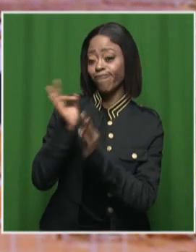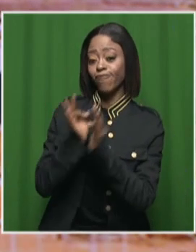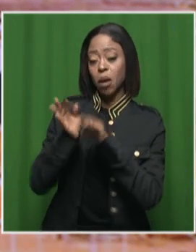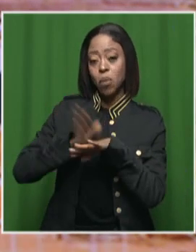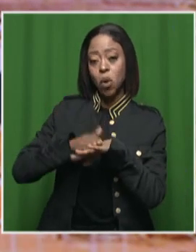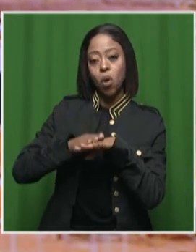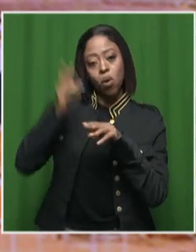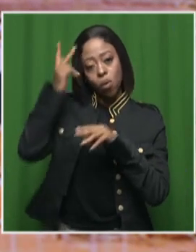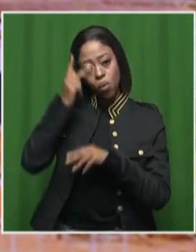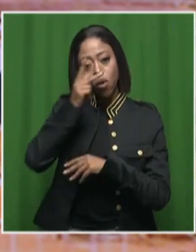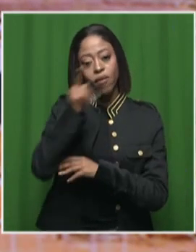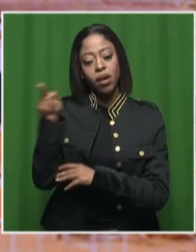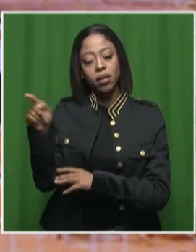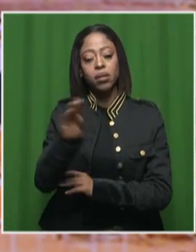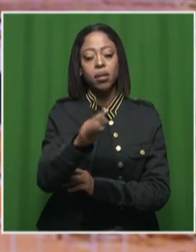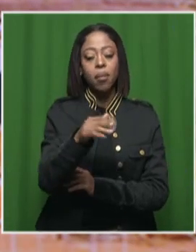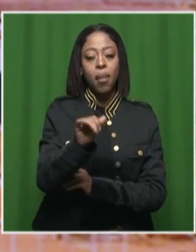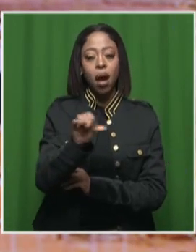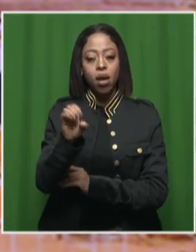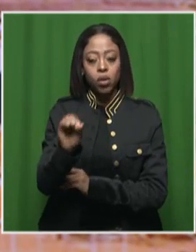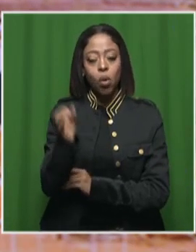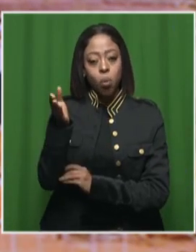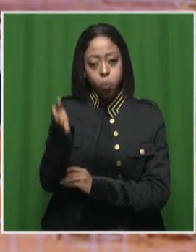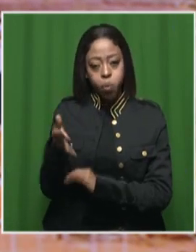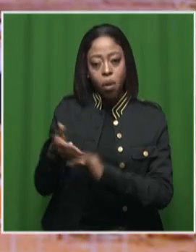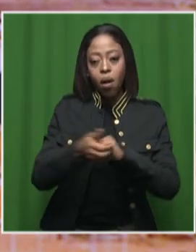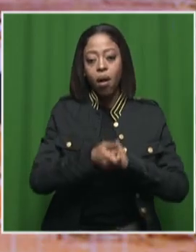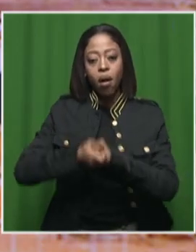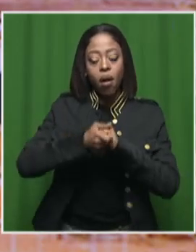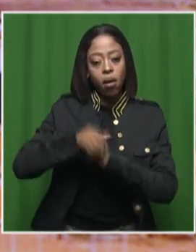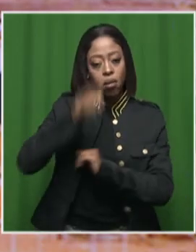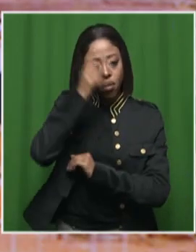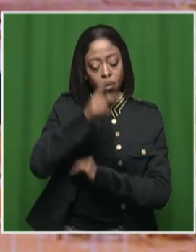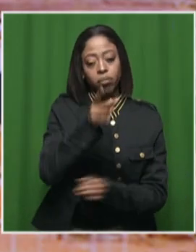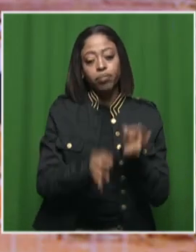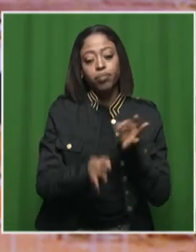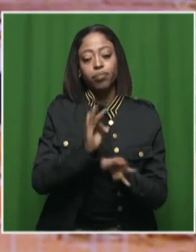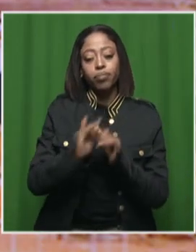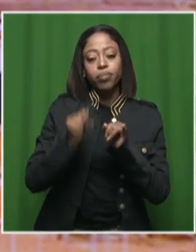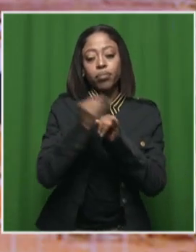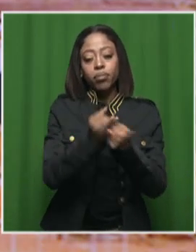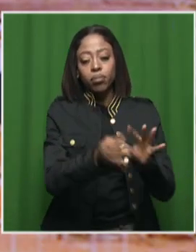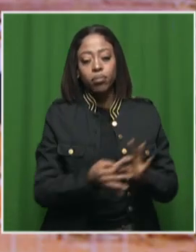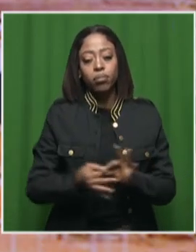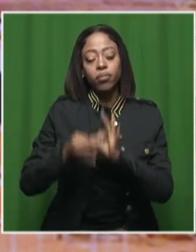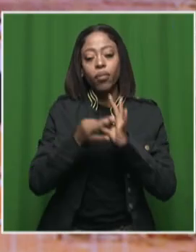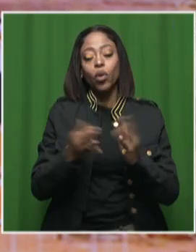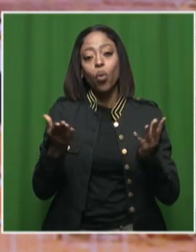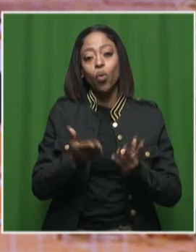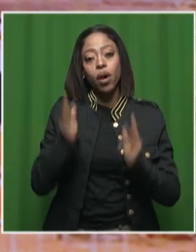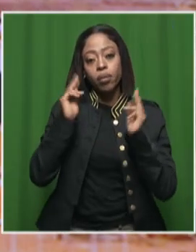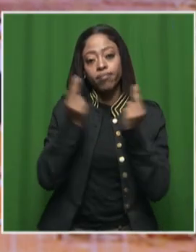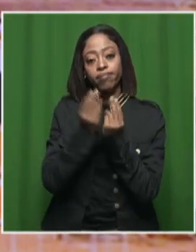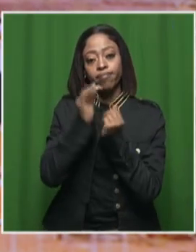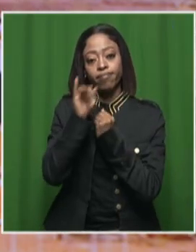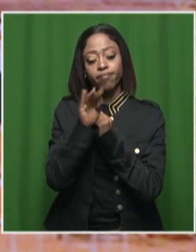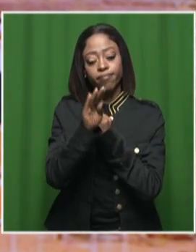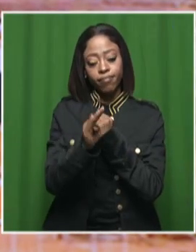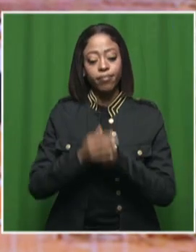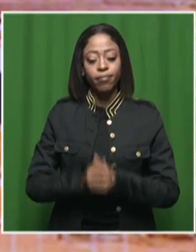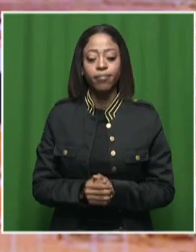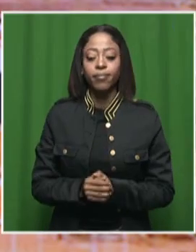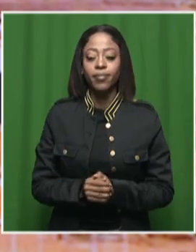by Professor Bhaso Ndzendze. He's Associate Professor of Politics and International Relations at the University of Johannesburg. Prof,